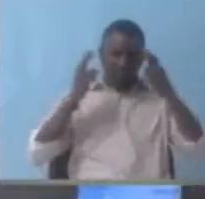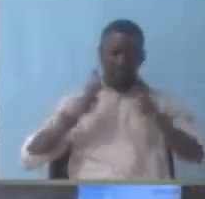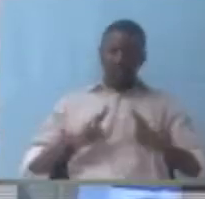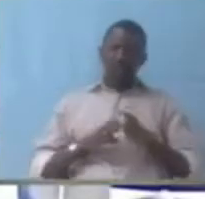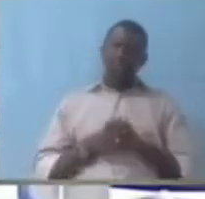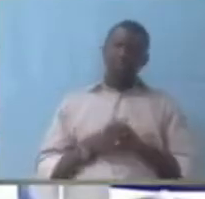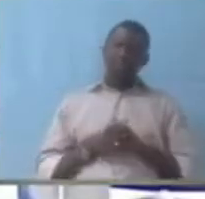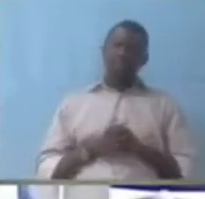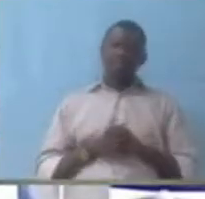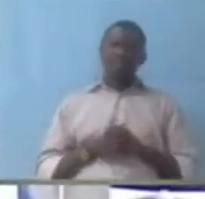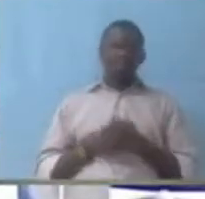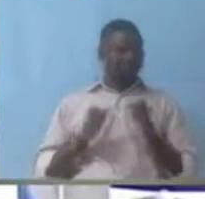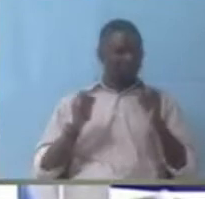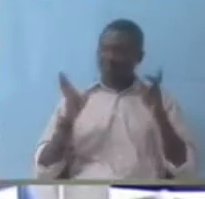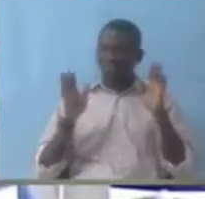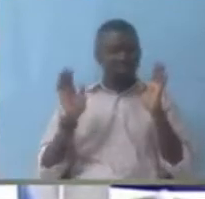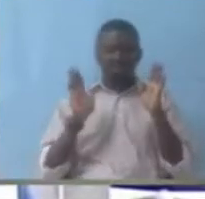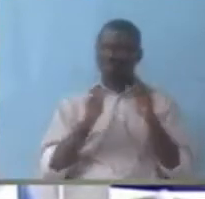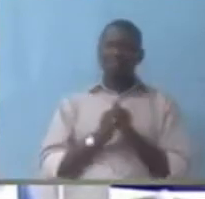That's what chairmen do. Indeed.